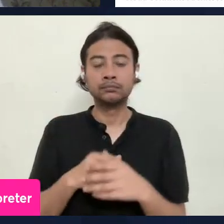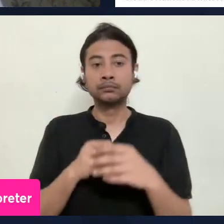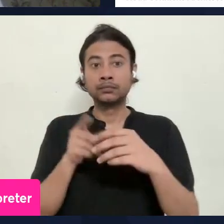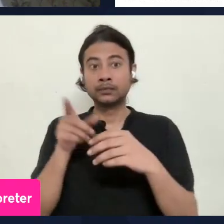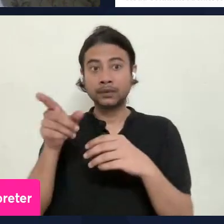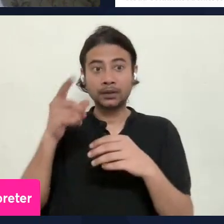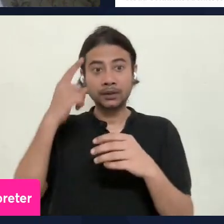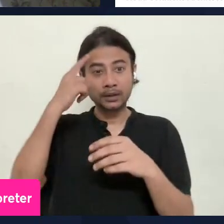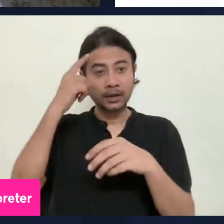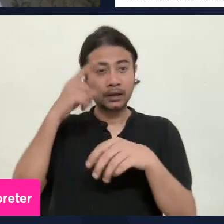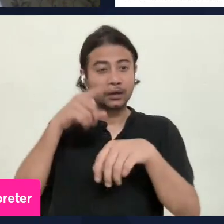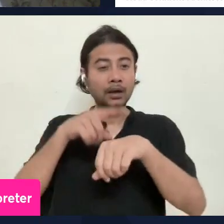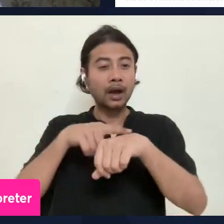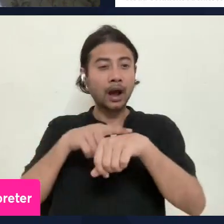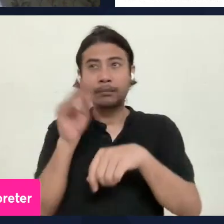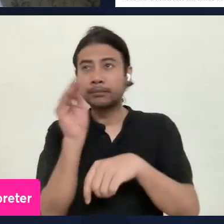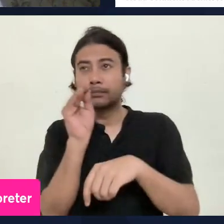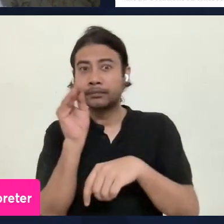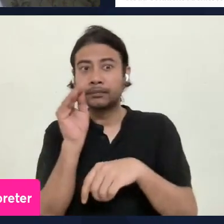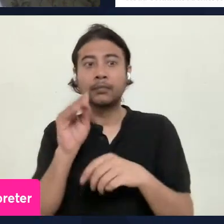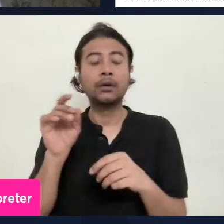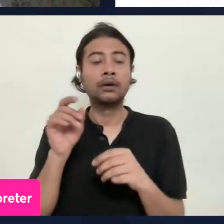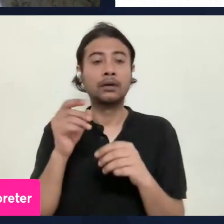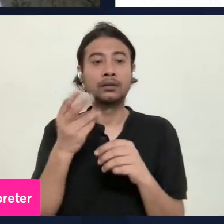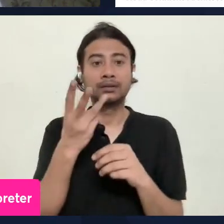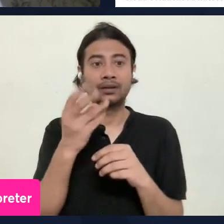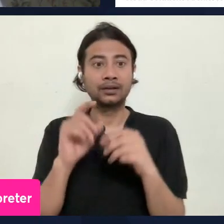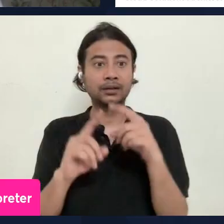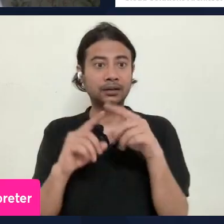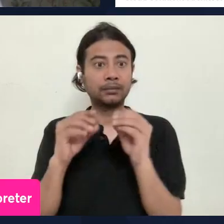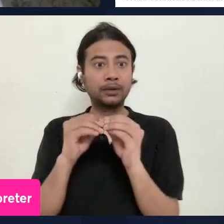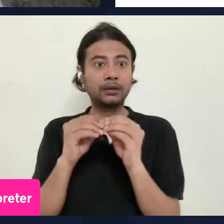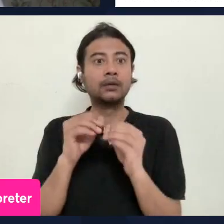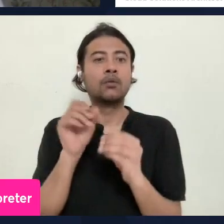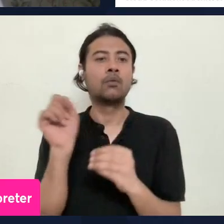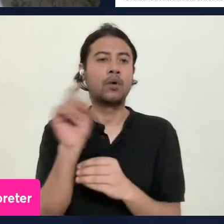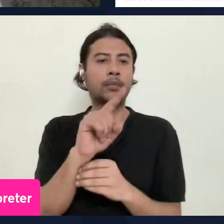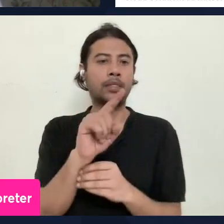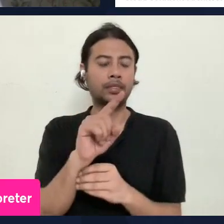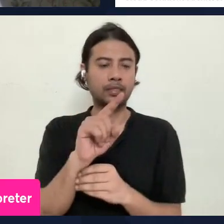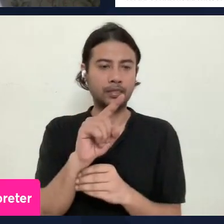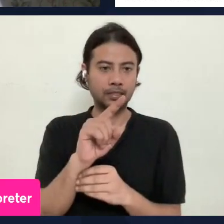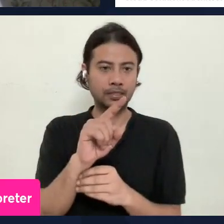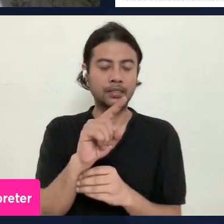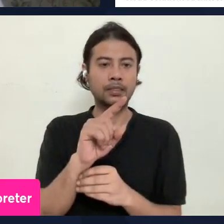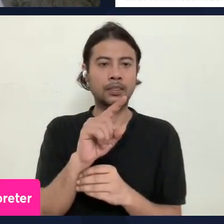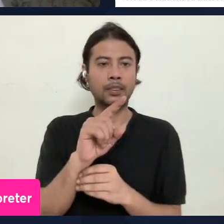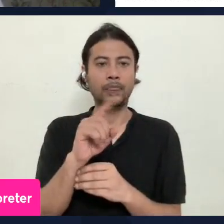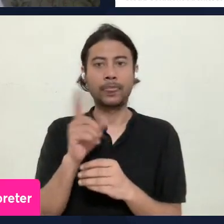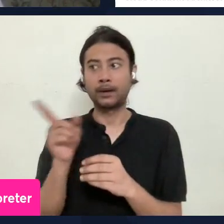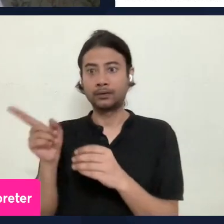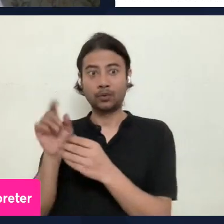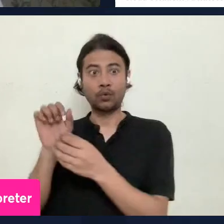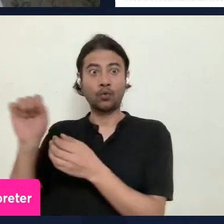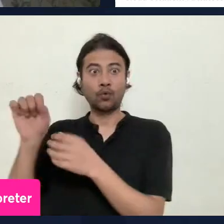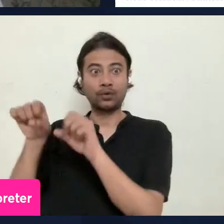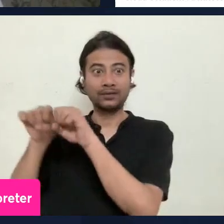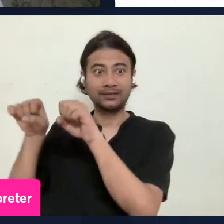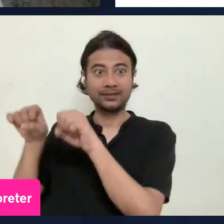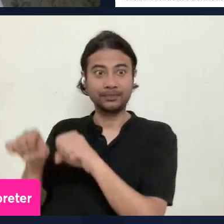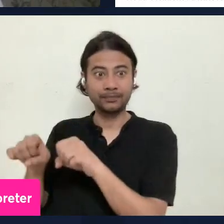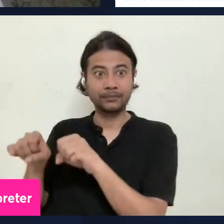took approximately 1 month to migrate data from the data center into Azure using robocopy